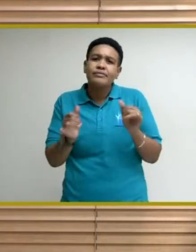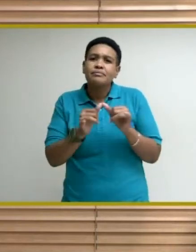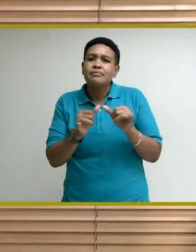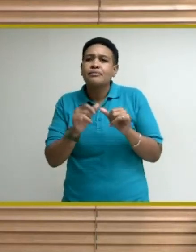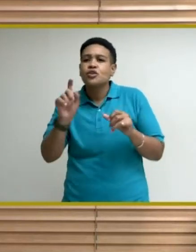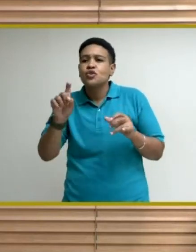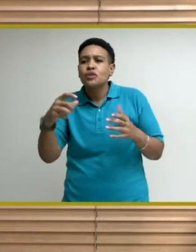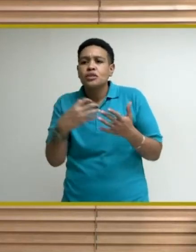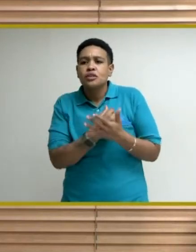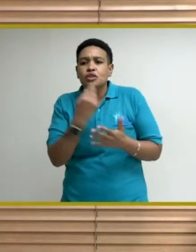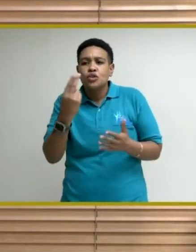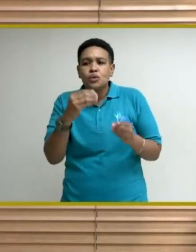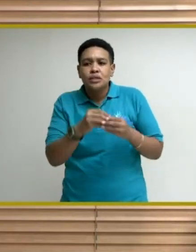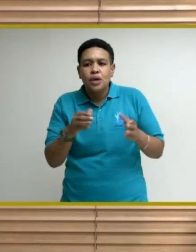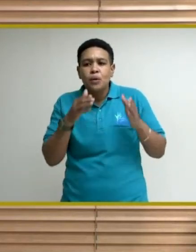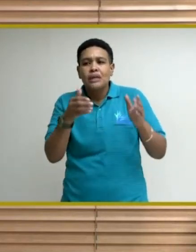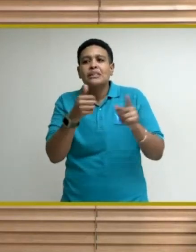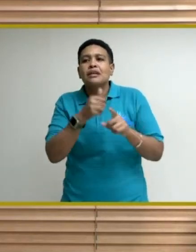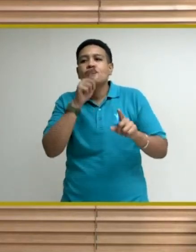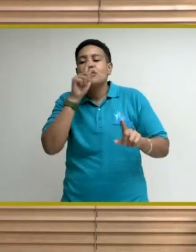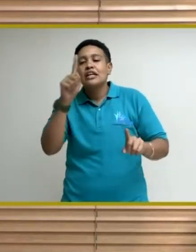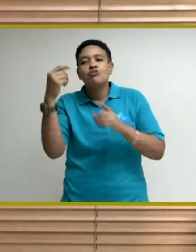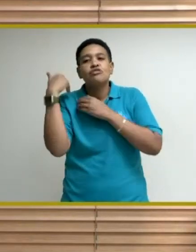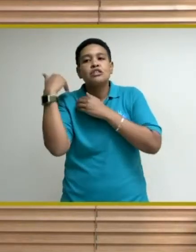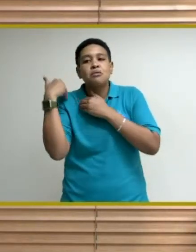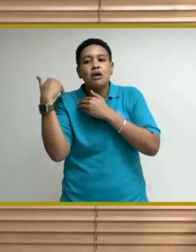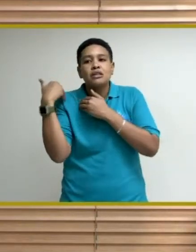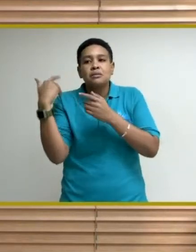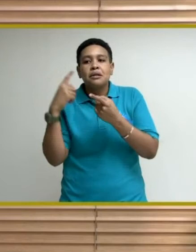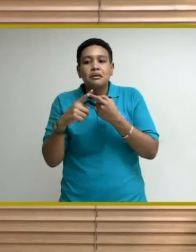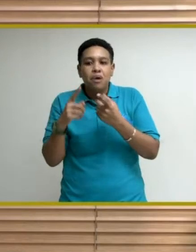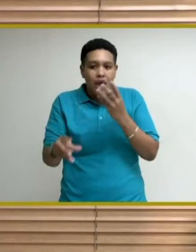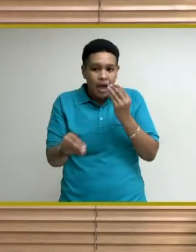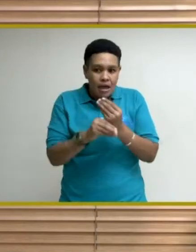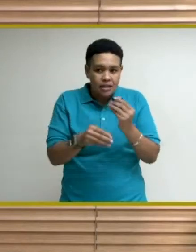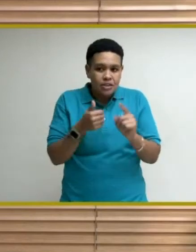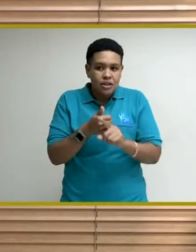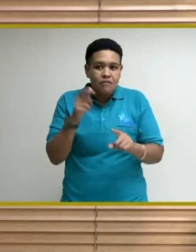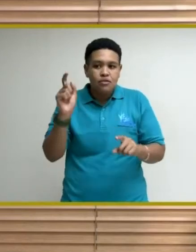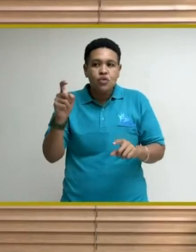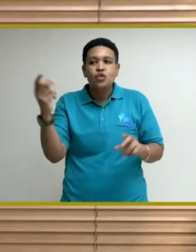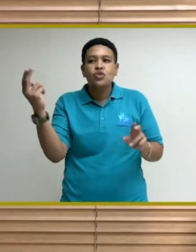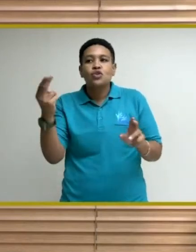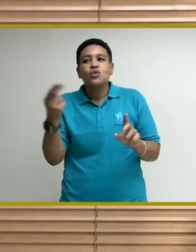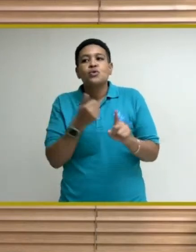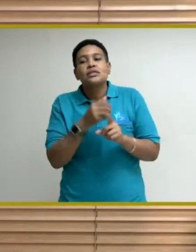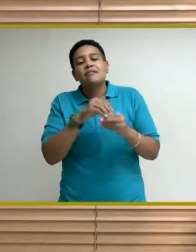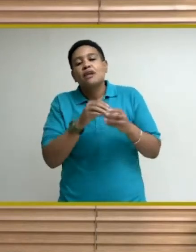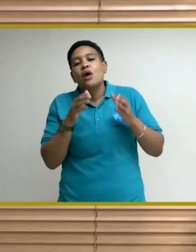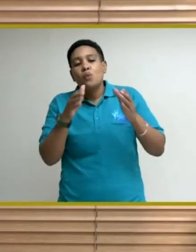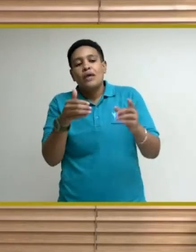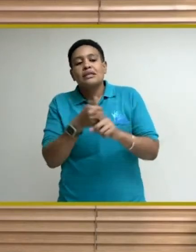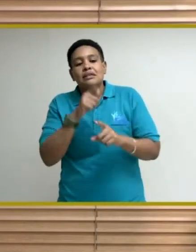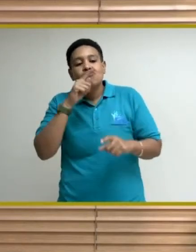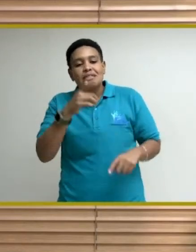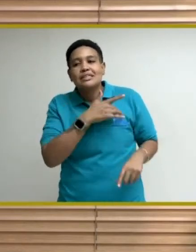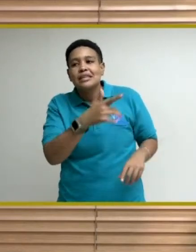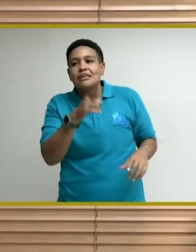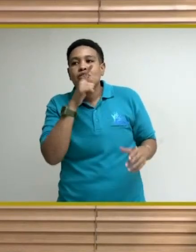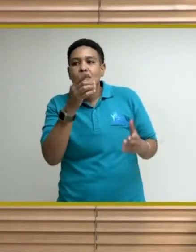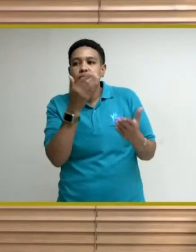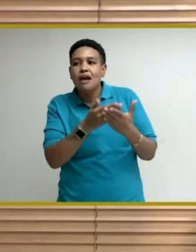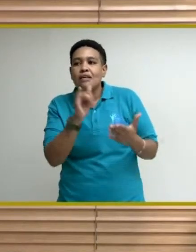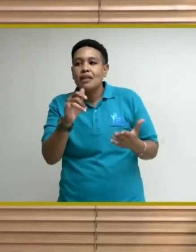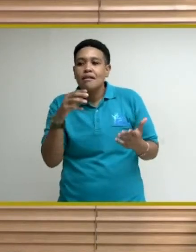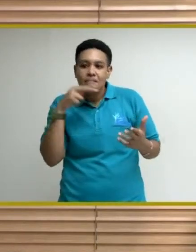be utilized in a way that is responsible and should be utilized in a way that is sensitive to the fact that the